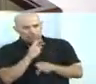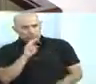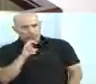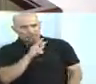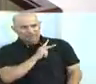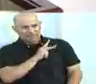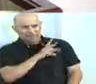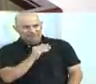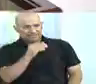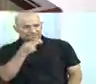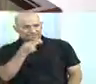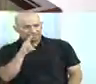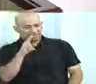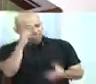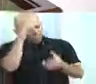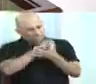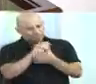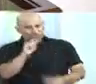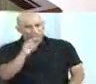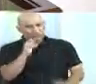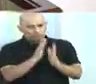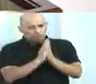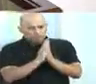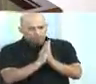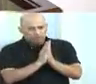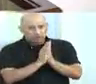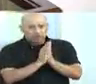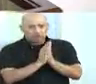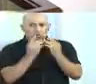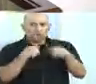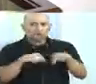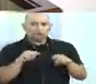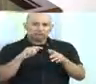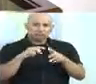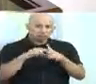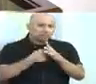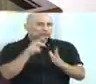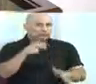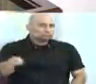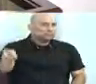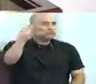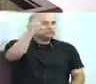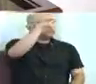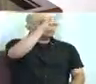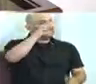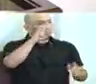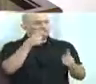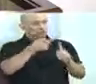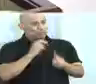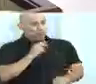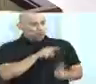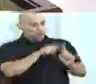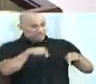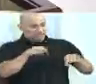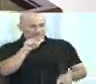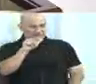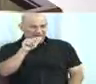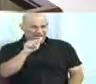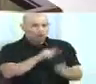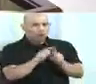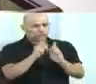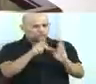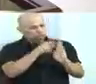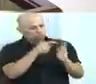his husband Toby in prayer as they start journeying from Toronto here to Los Angeles. Also take note that in your bulletins there